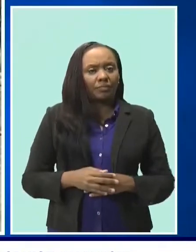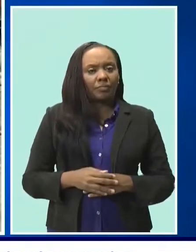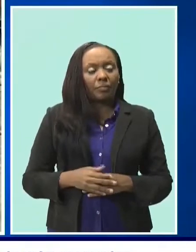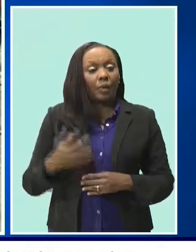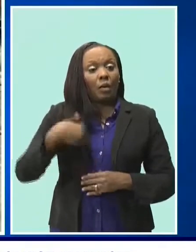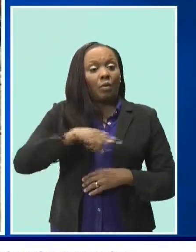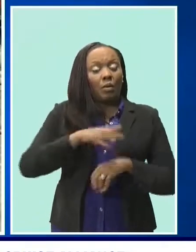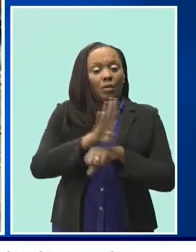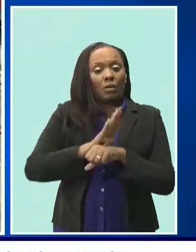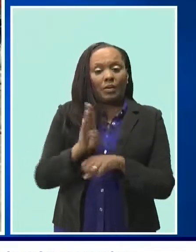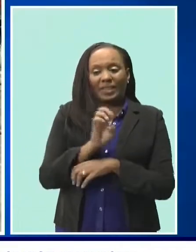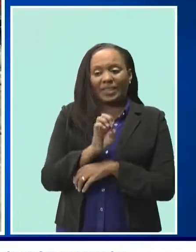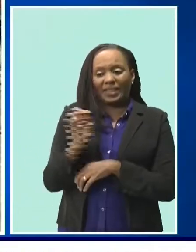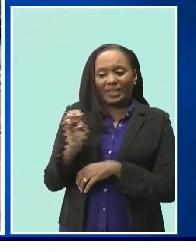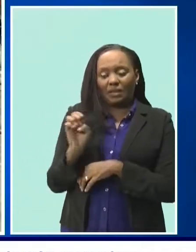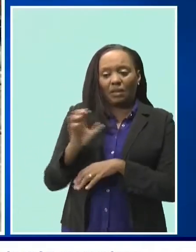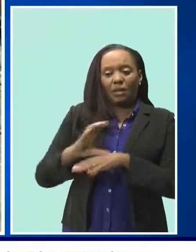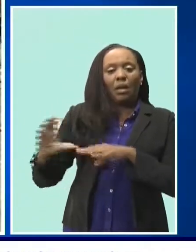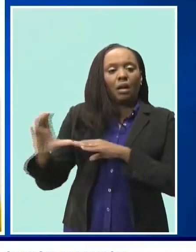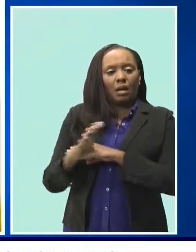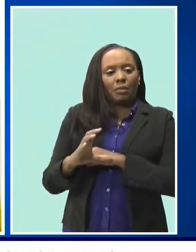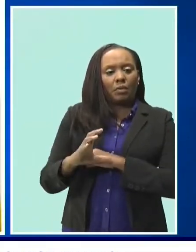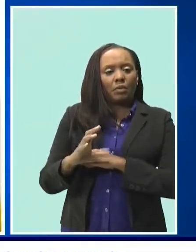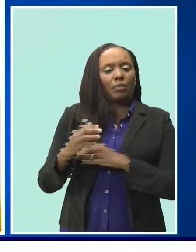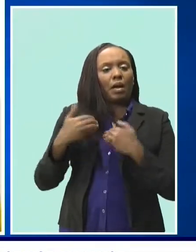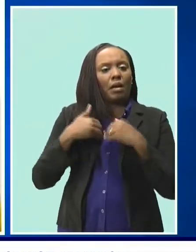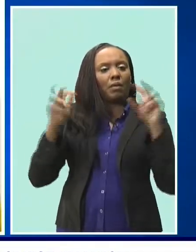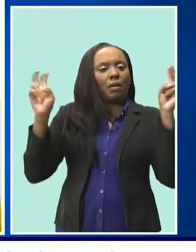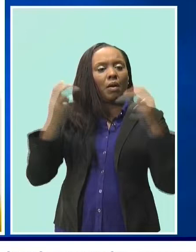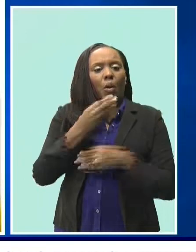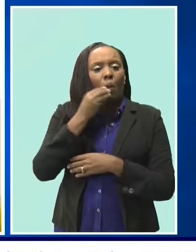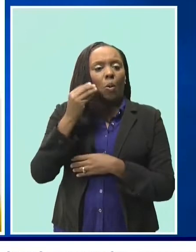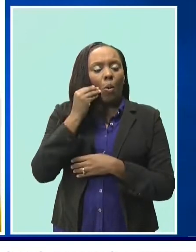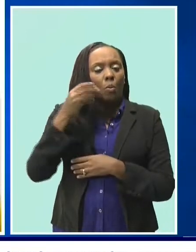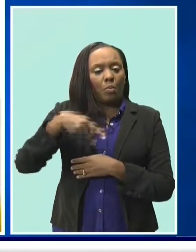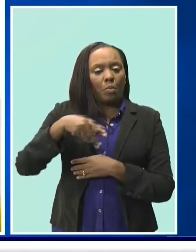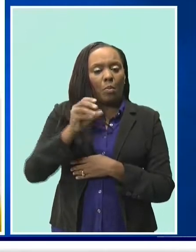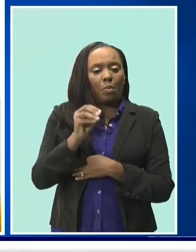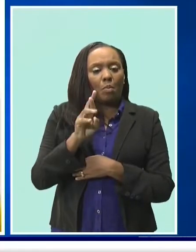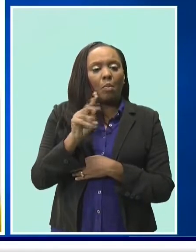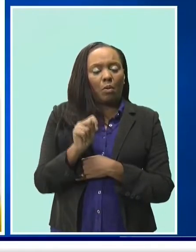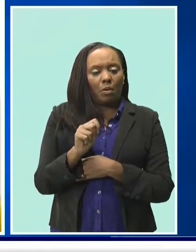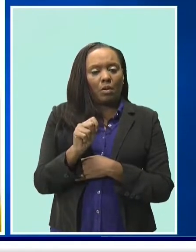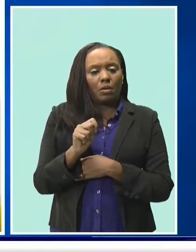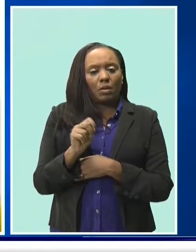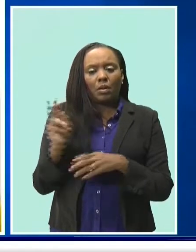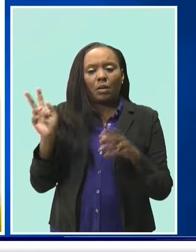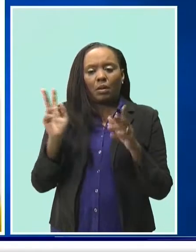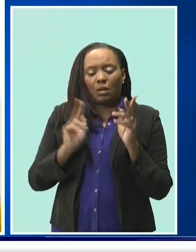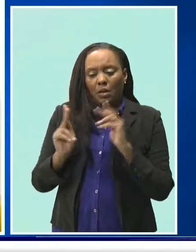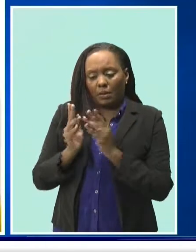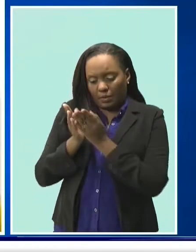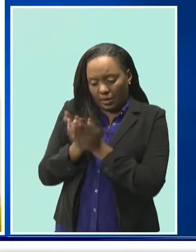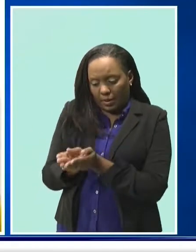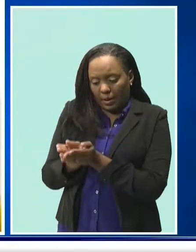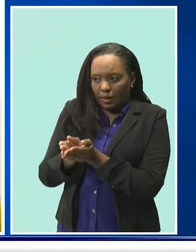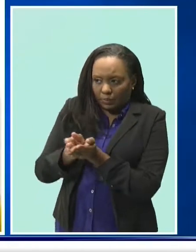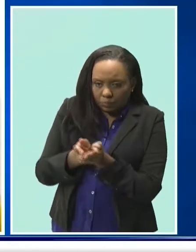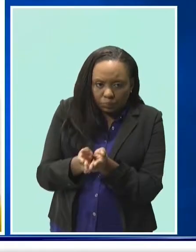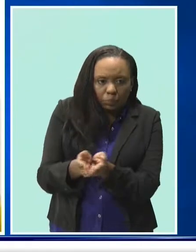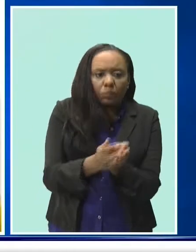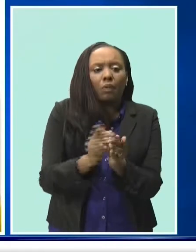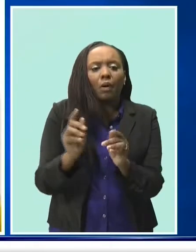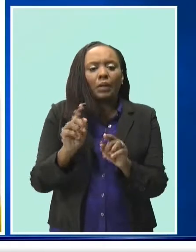Eastern Caribbean that does the home porting, and we have access to almost every major gateway. But the reality is that we